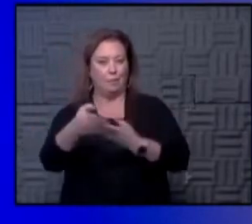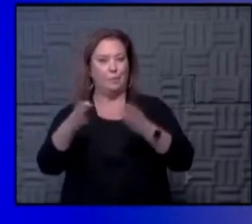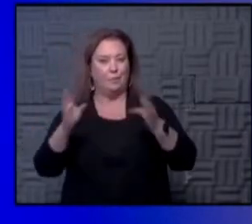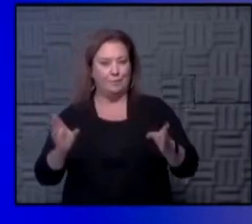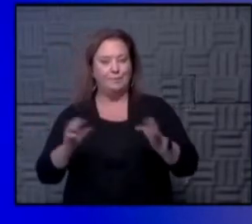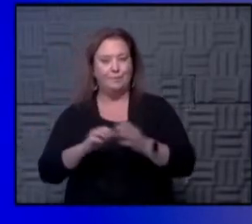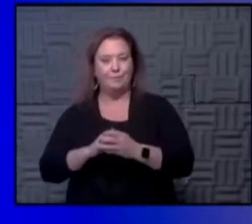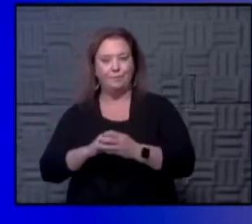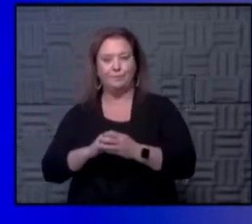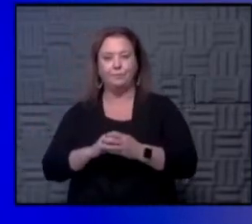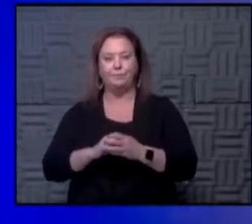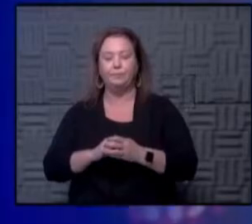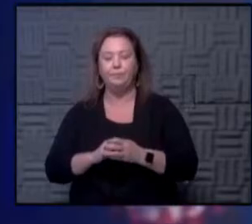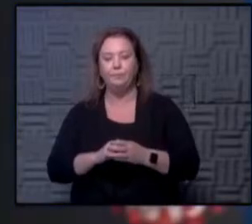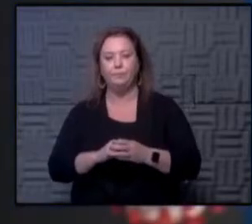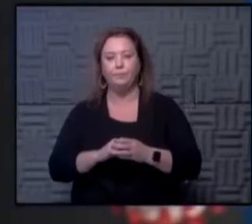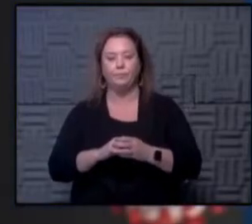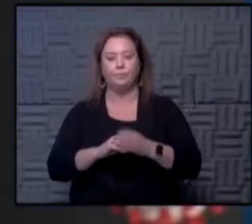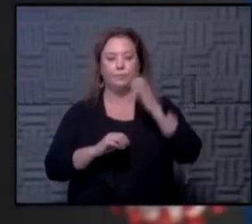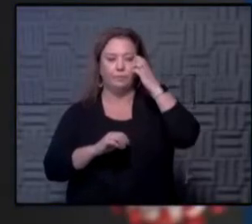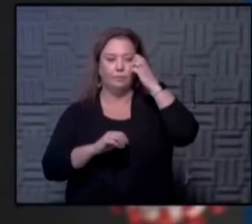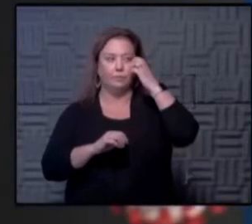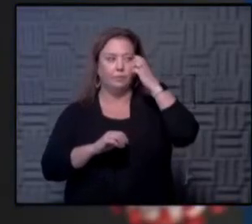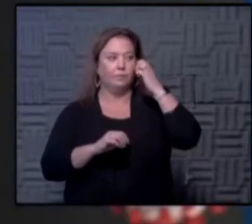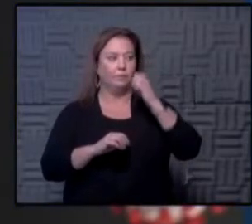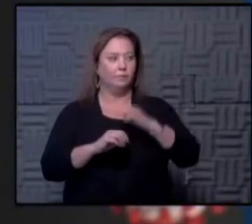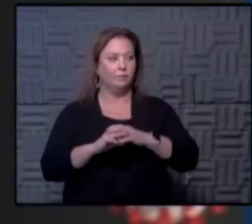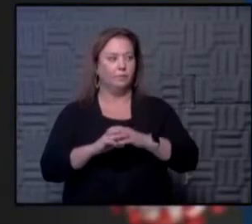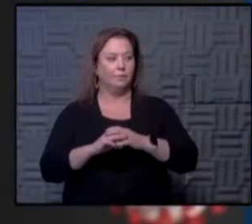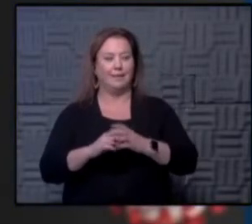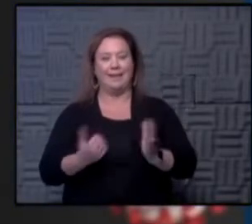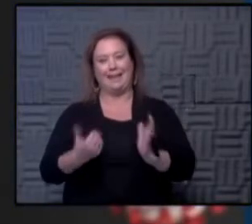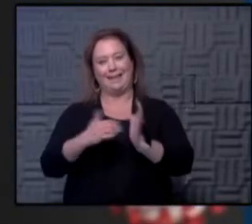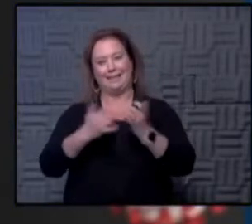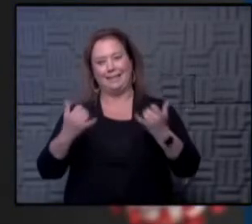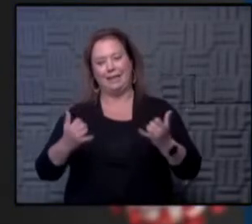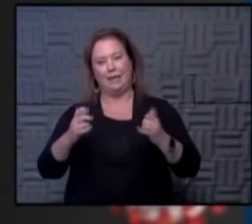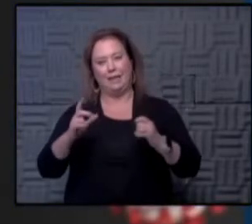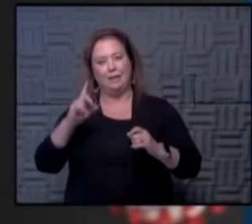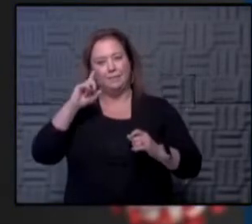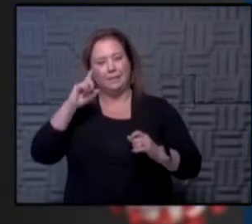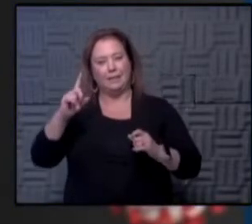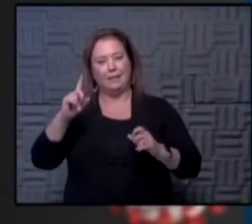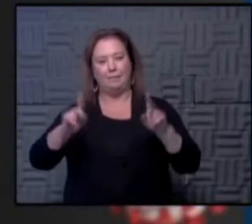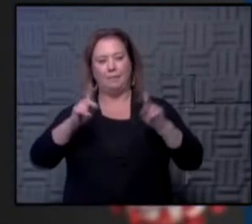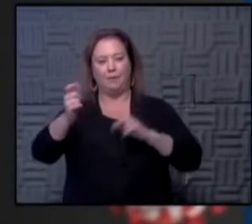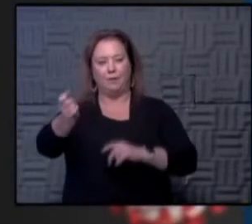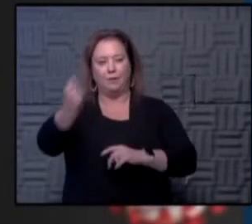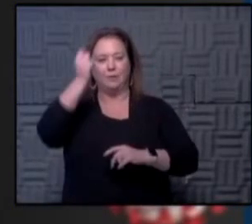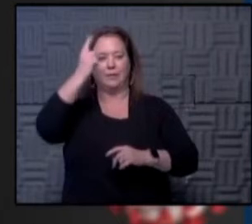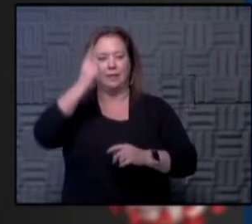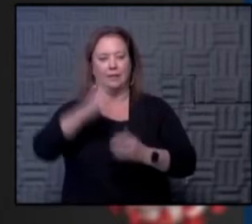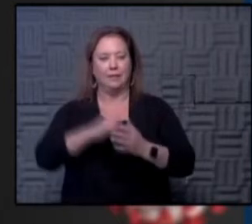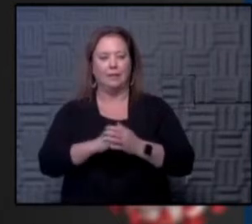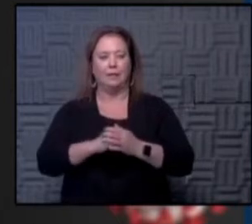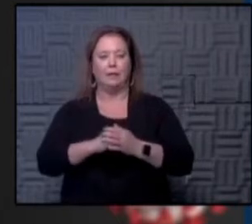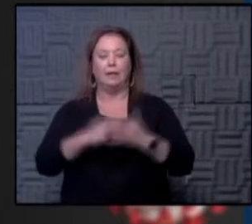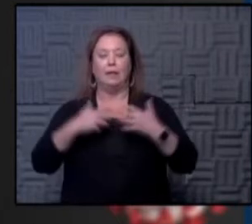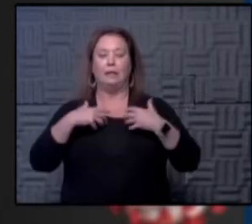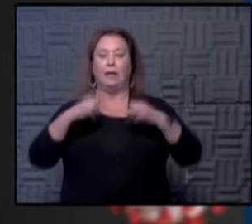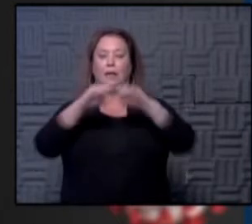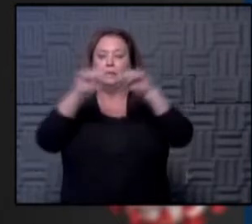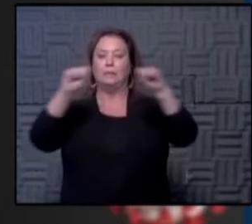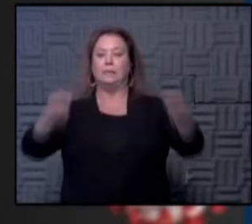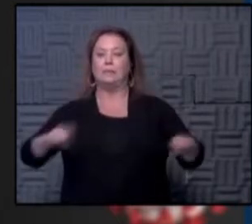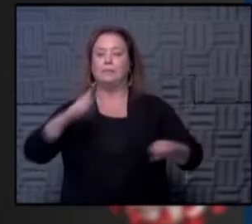question 4. The phone's kind of blowing up with this again today, too. People are having a hard time understanding. The health system